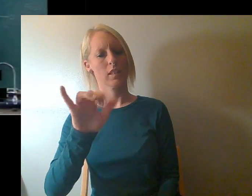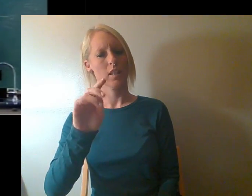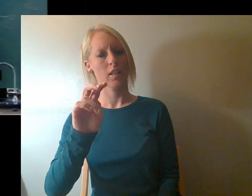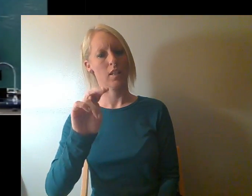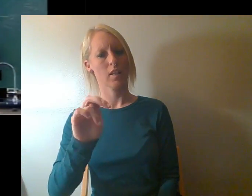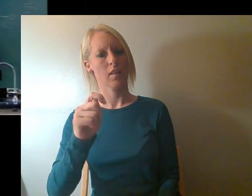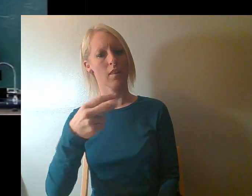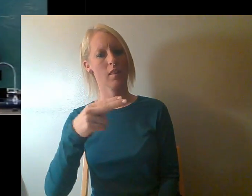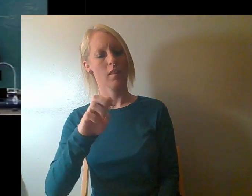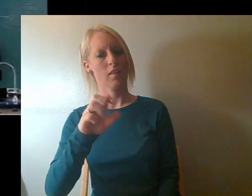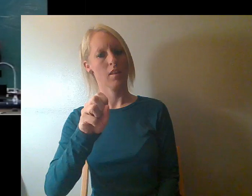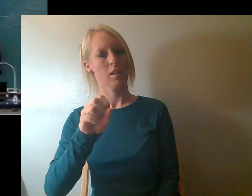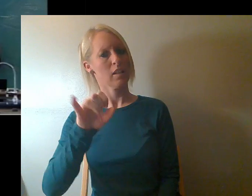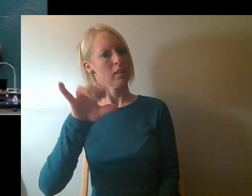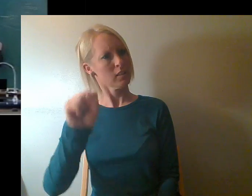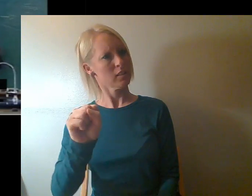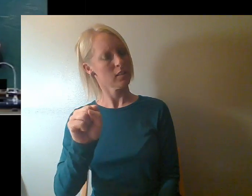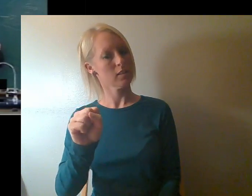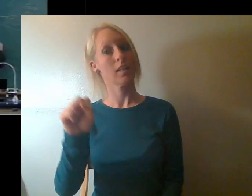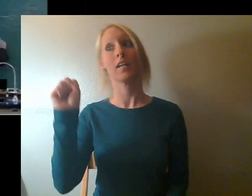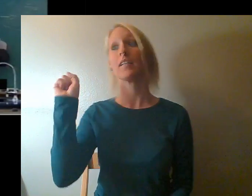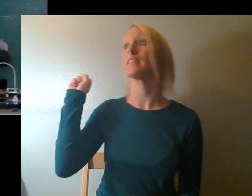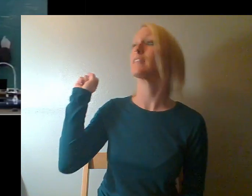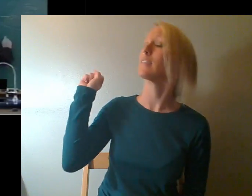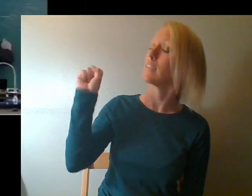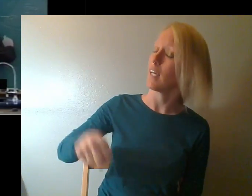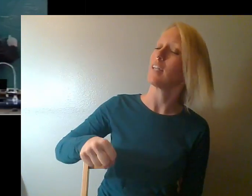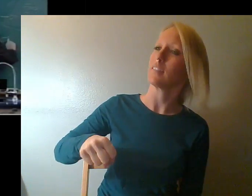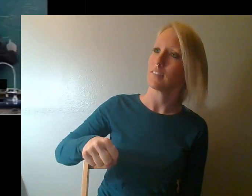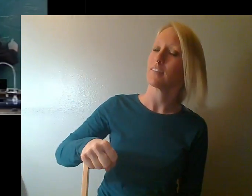all photosynthesis. That's the name of this.